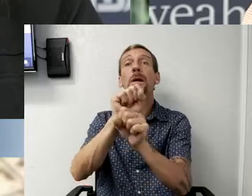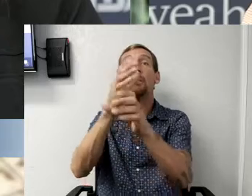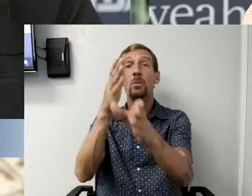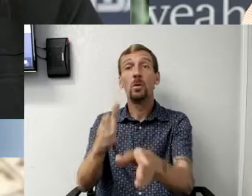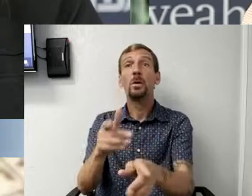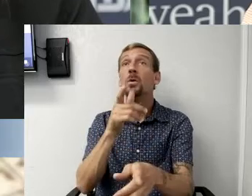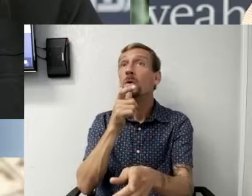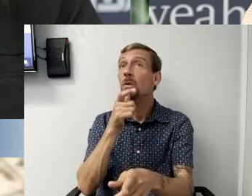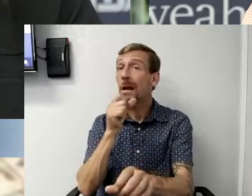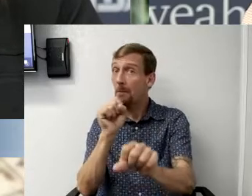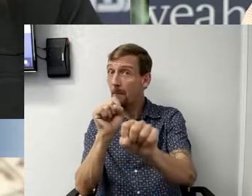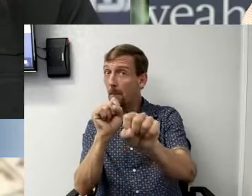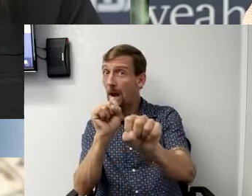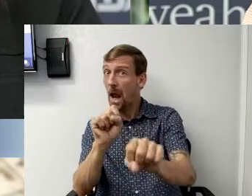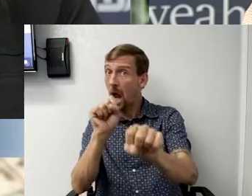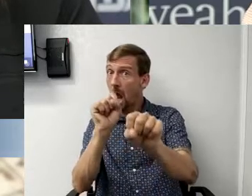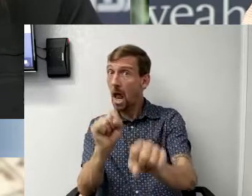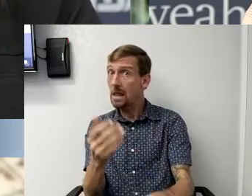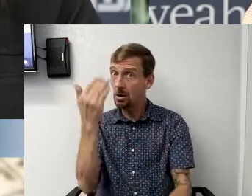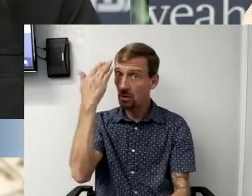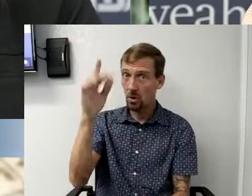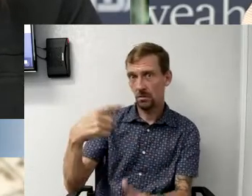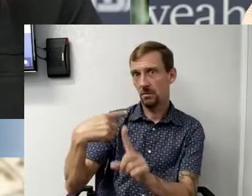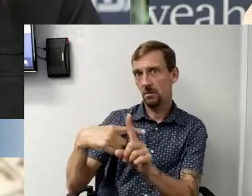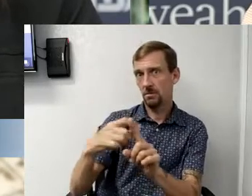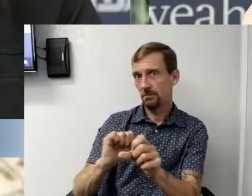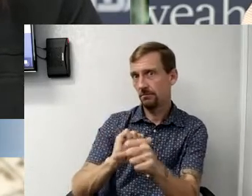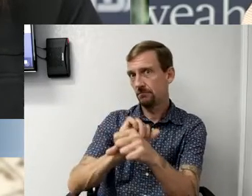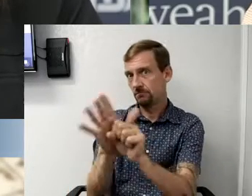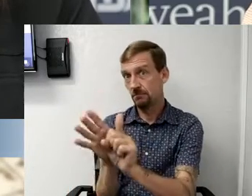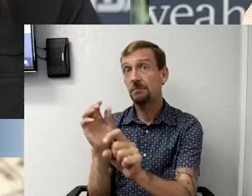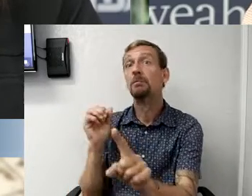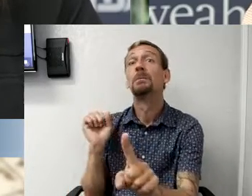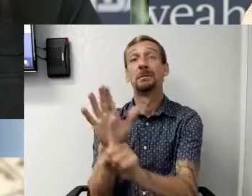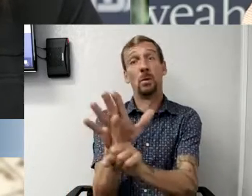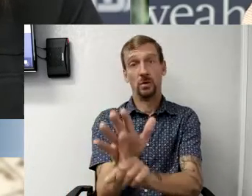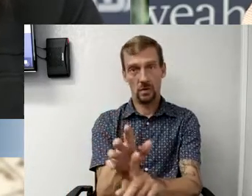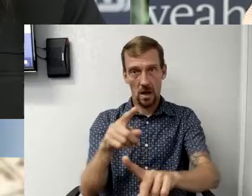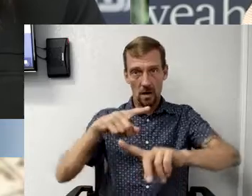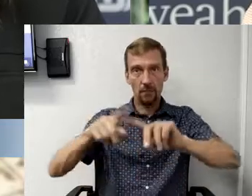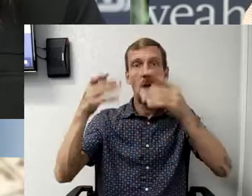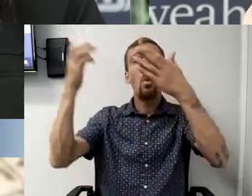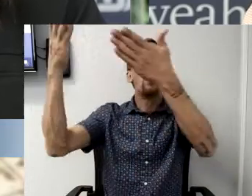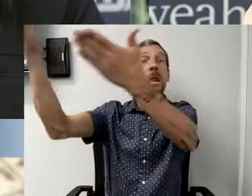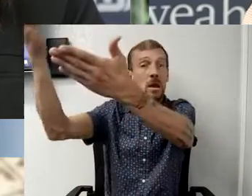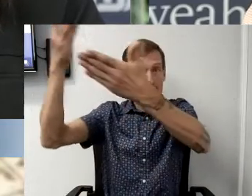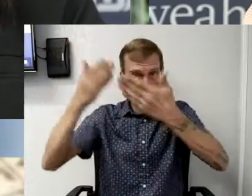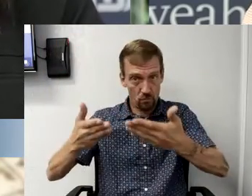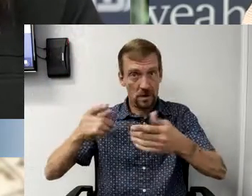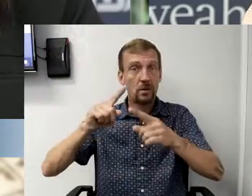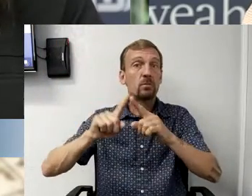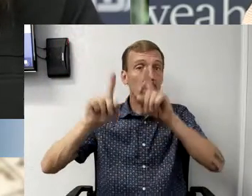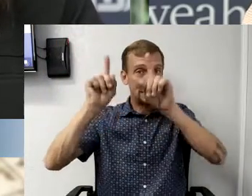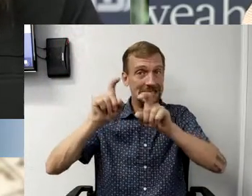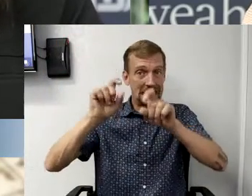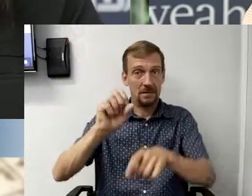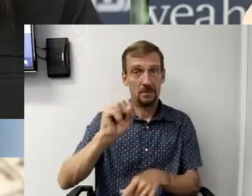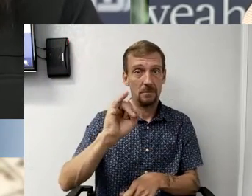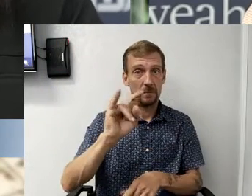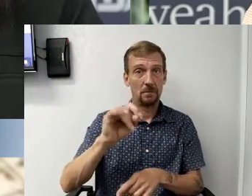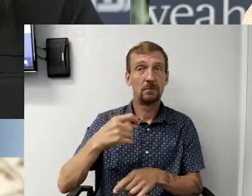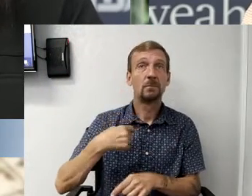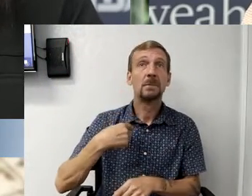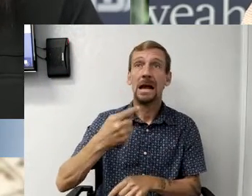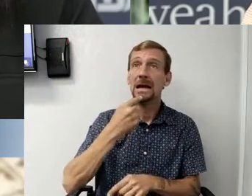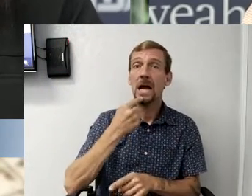was possibly exposed. And she wanted to bring them to our Kaweah Delta testing site. So I explained to her that we